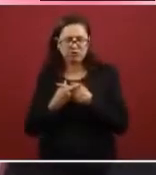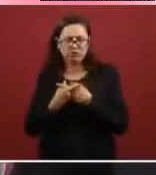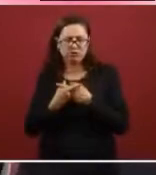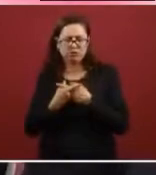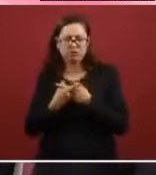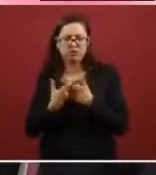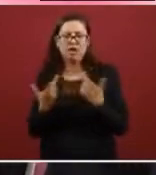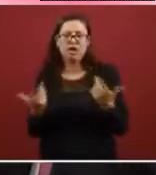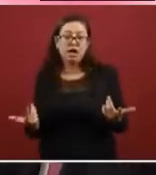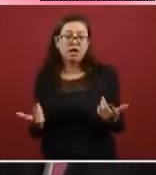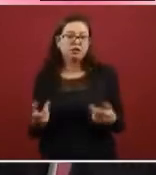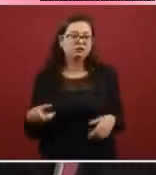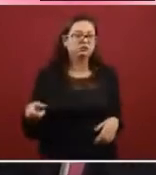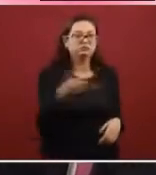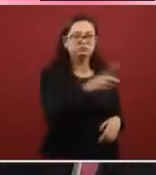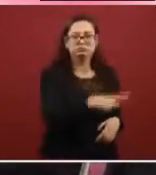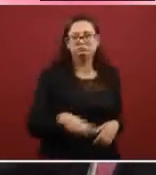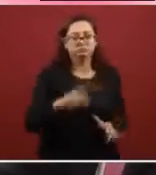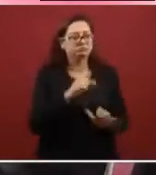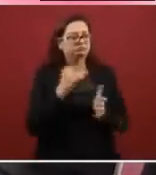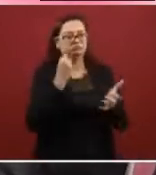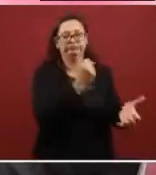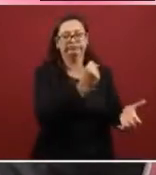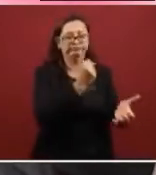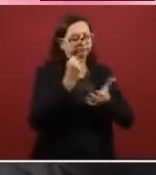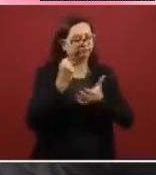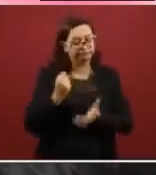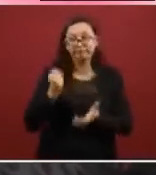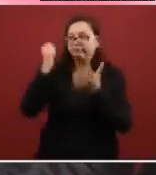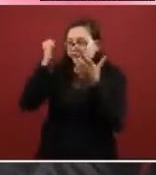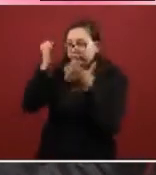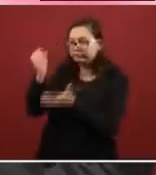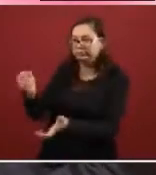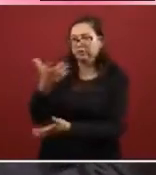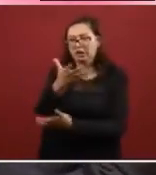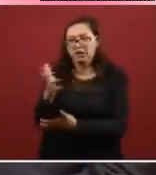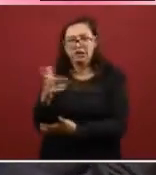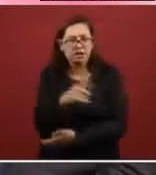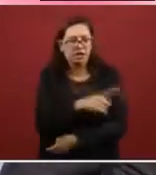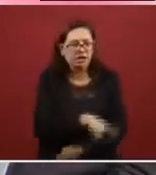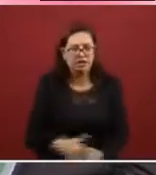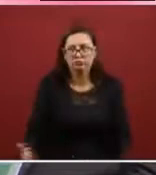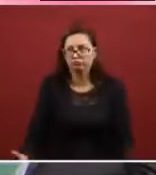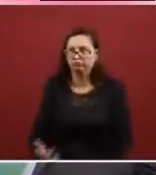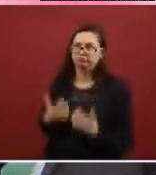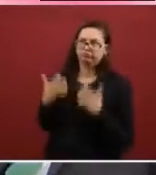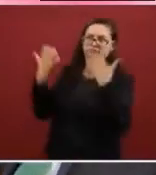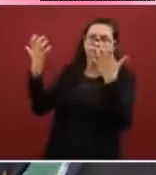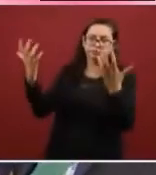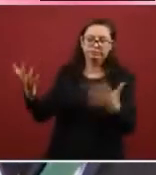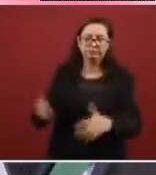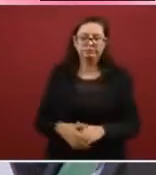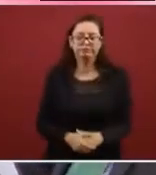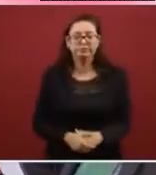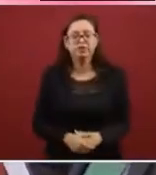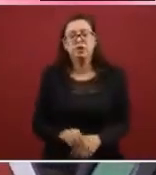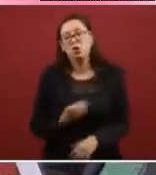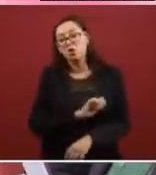generado therefore, it generated una campaña, a whole campaign en ese sentido. In yo that sense, un periodista que yo estimo and mucho,